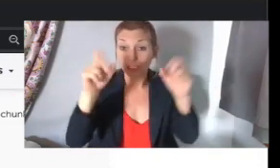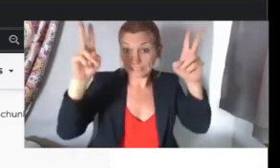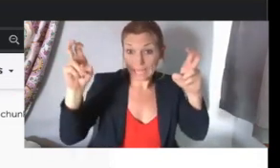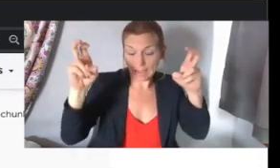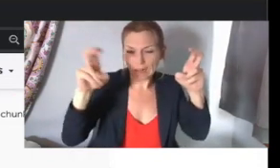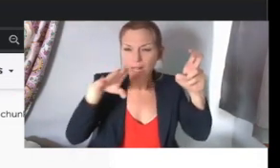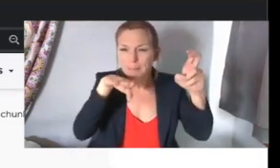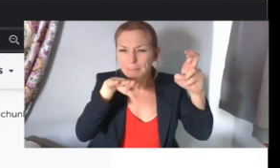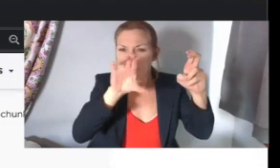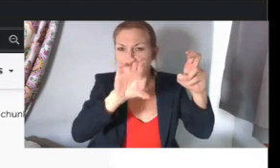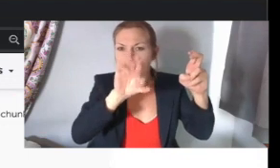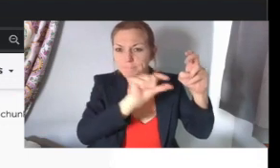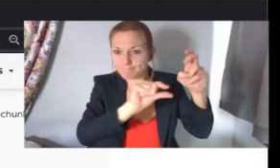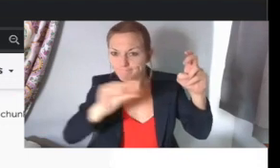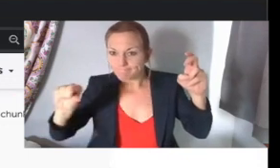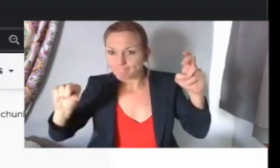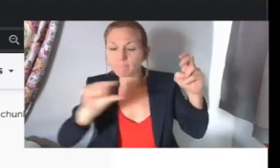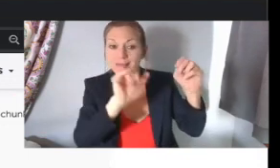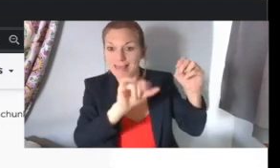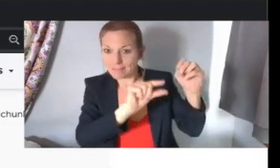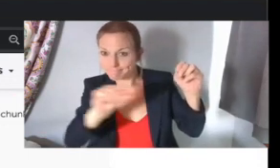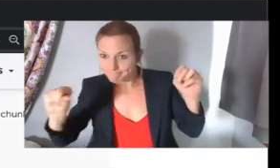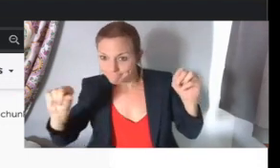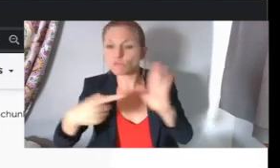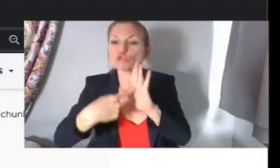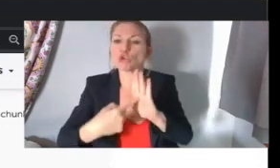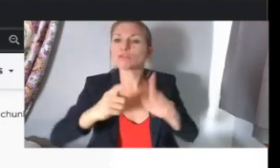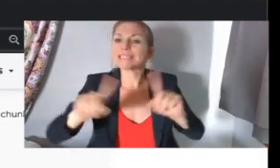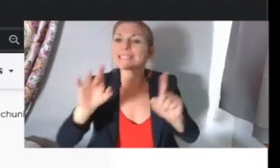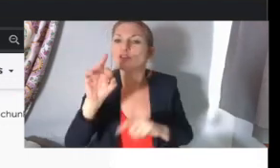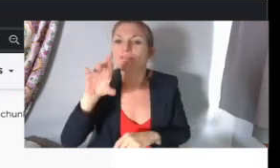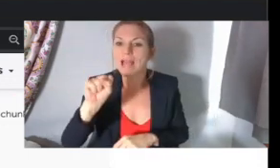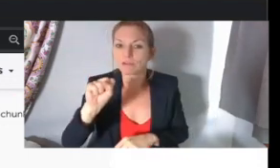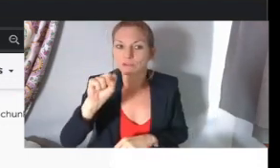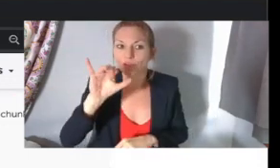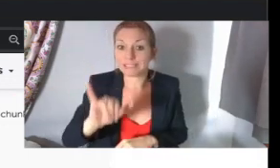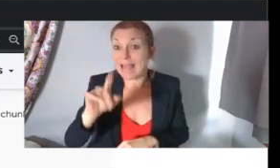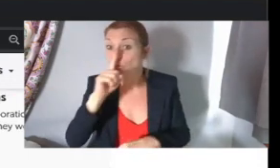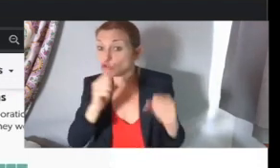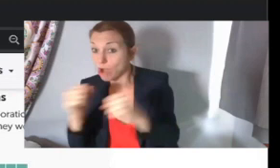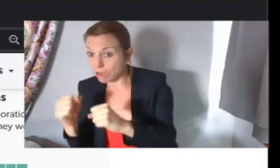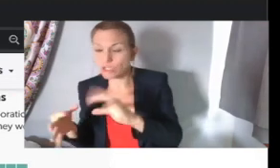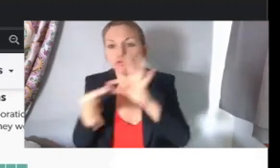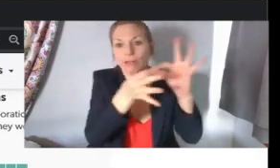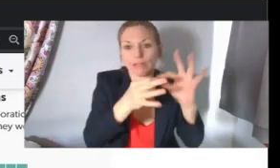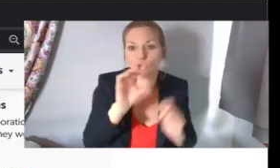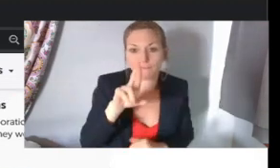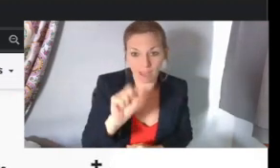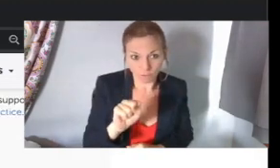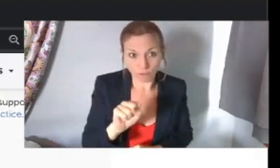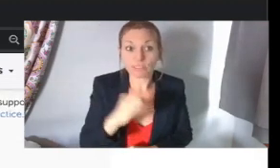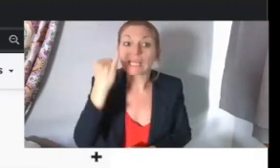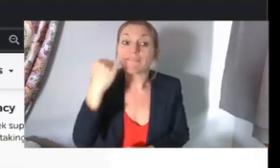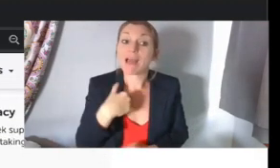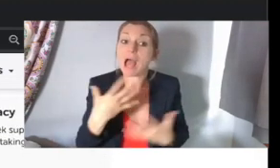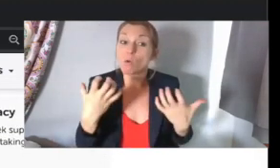just demonstrate the different factors that those are related to. And if you want to highlight one specific factor,